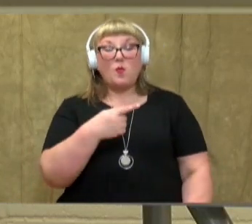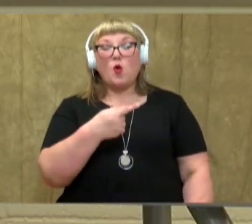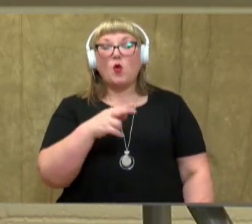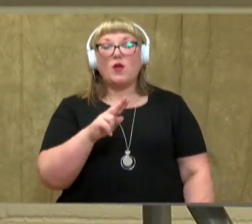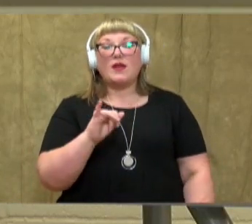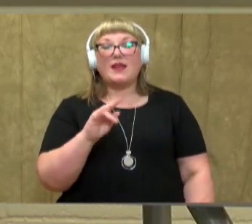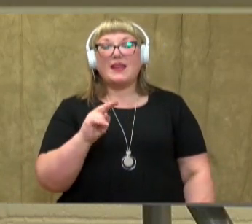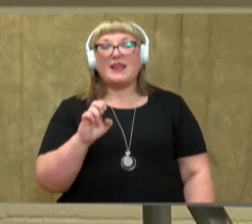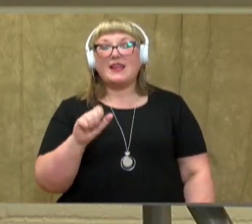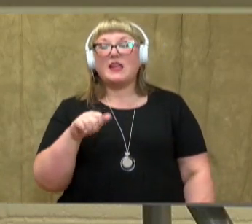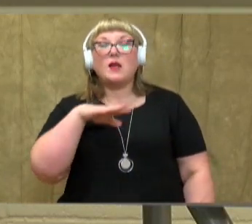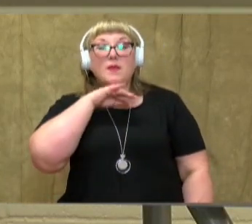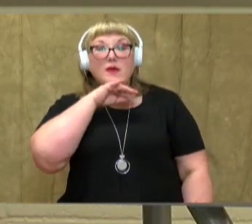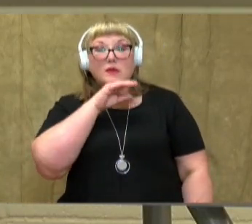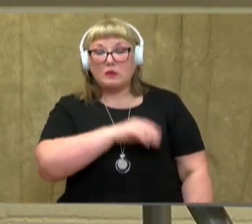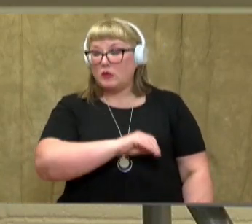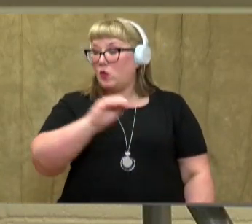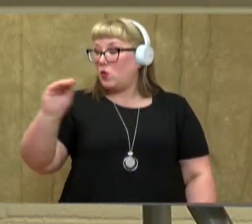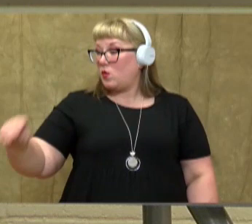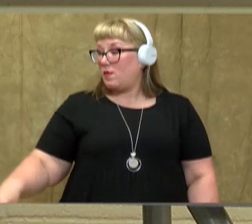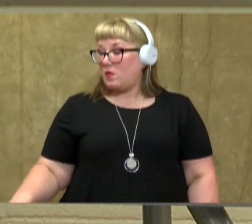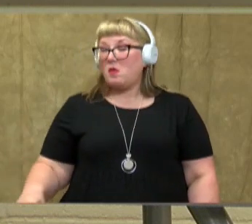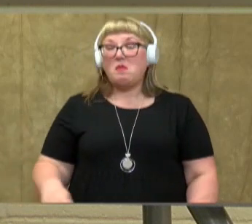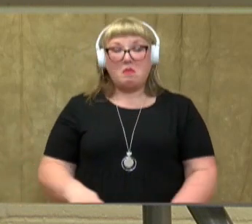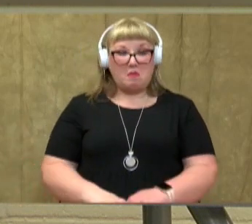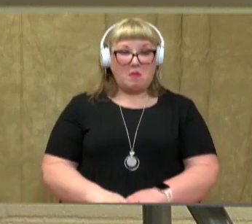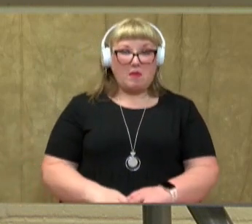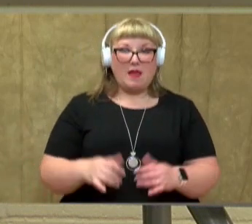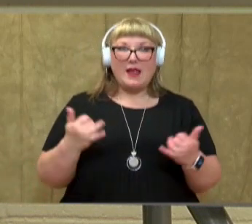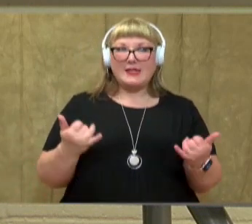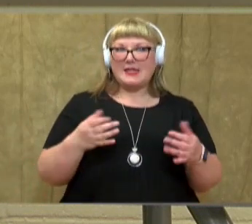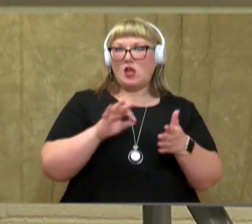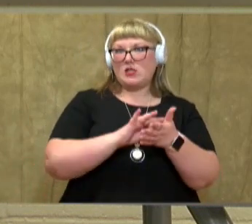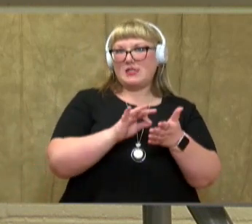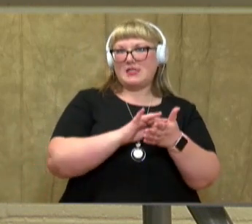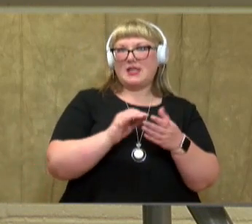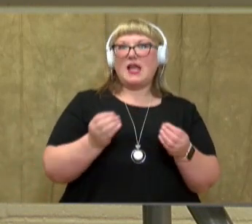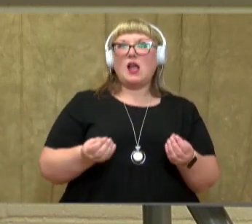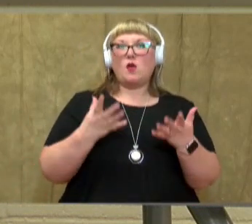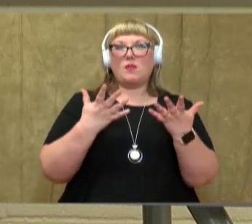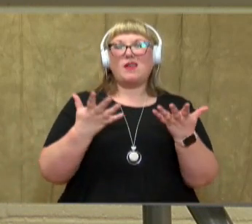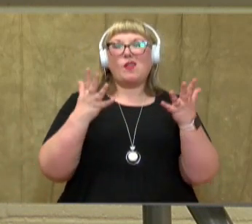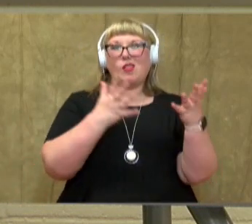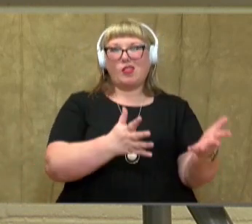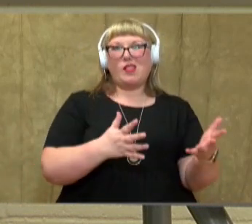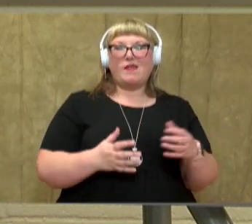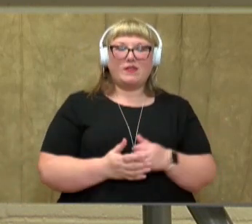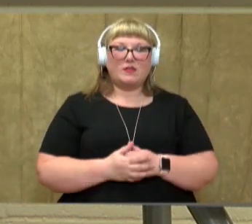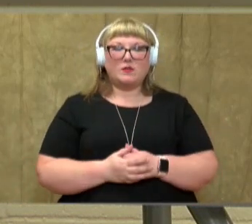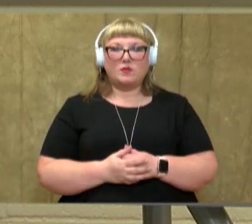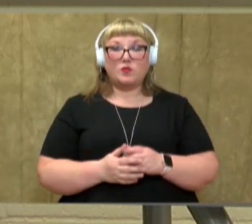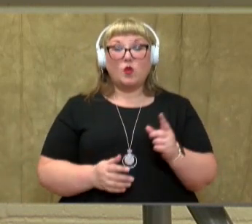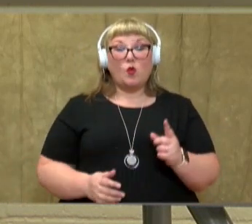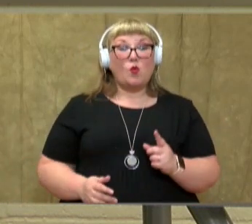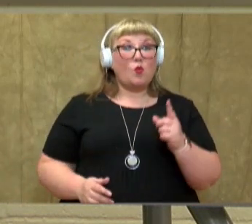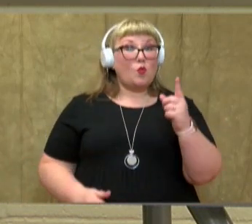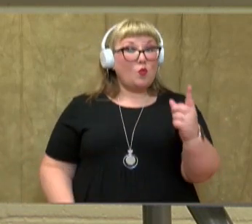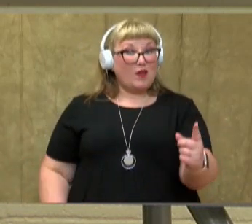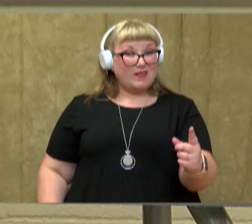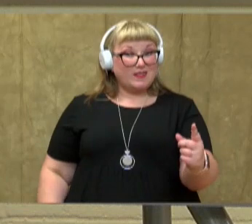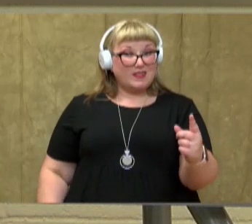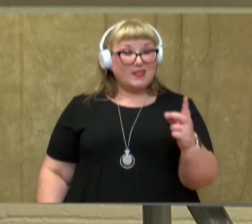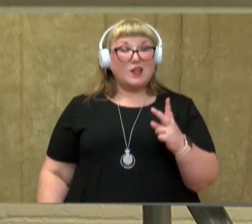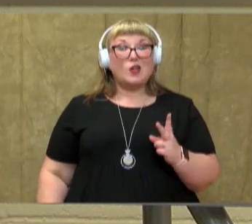green basket. All right, I'm moving him over. Now let's count how many are left in our blue basket.